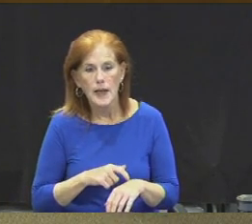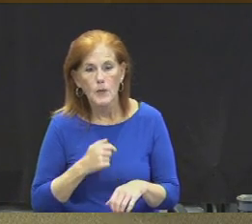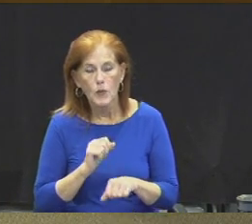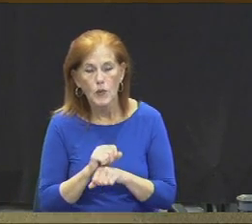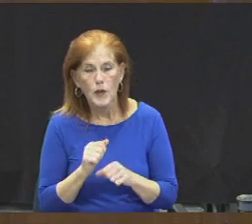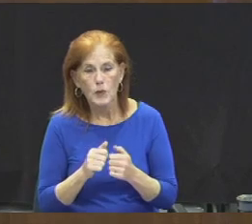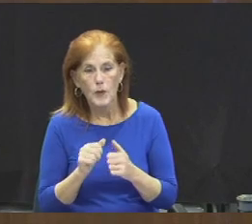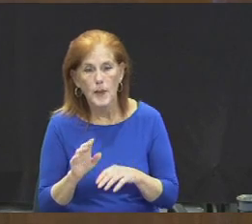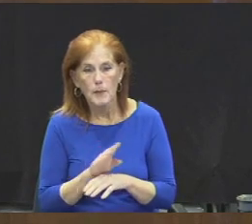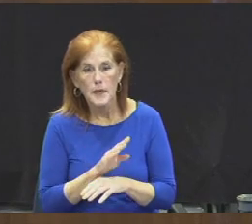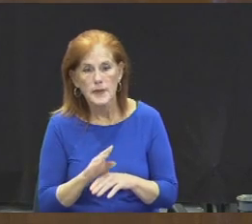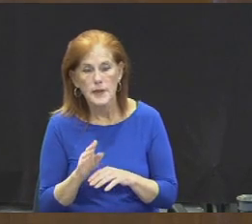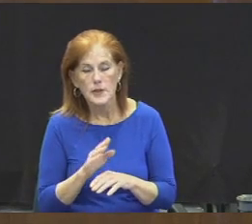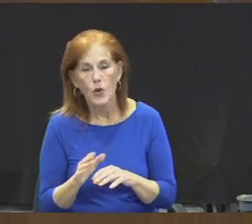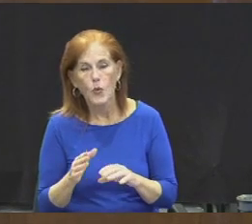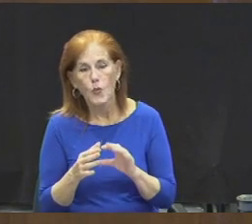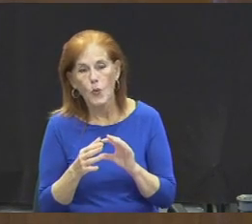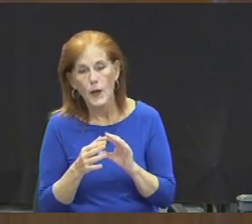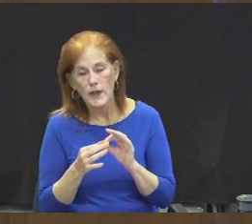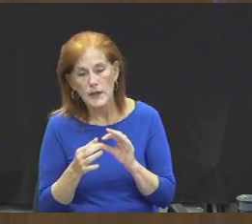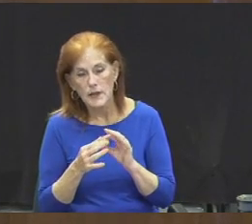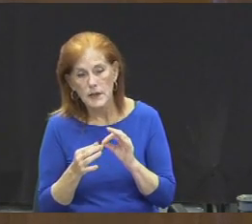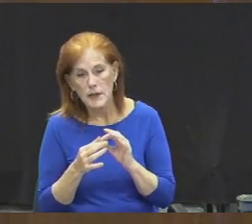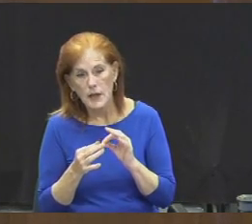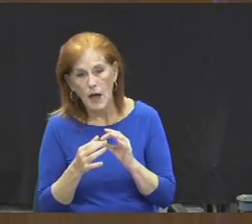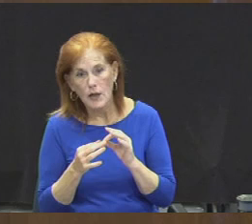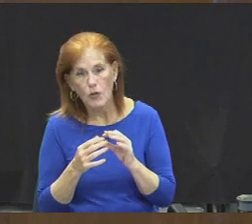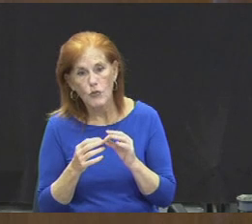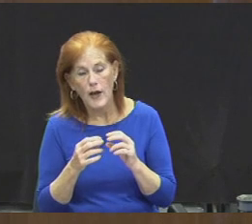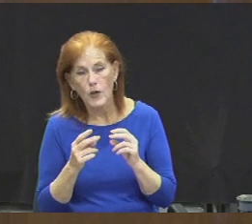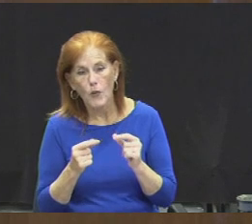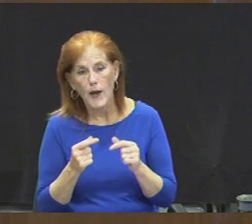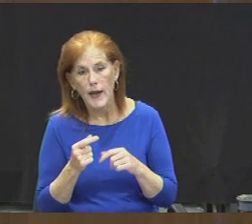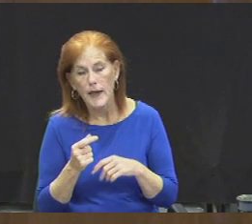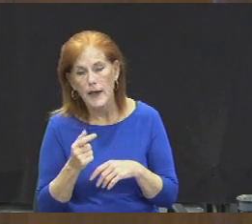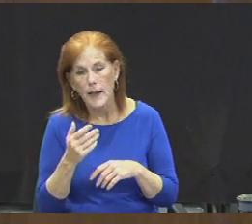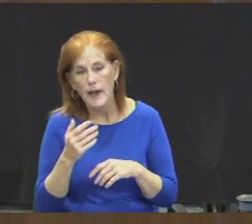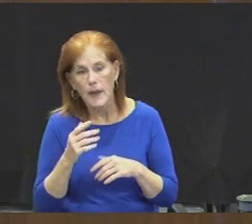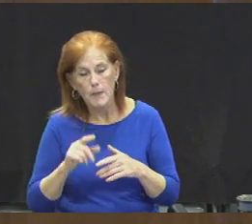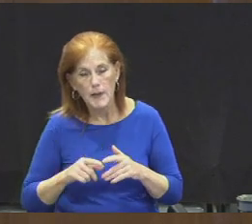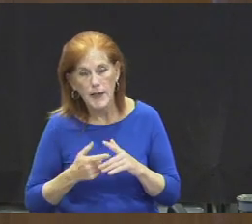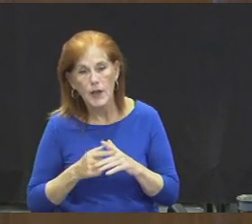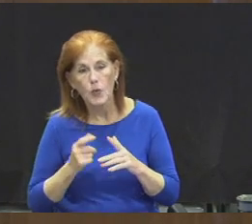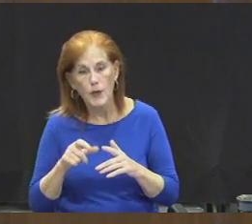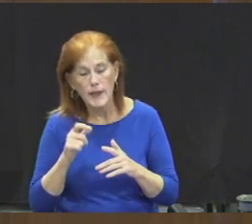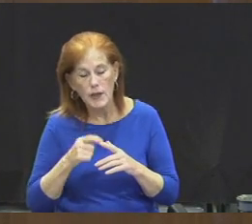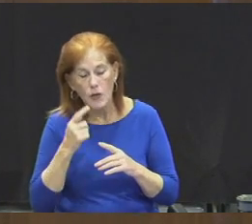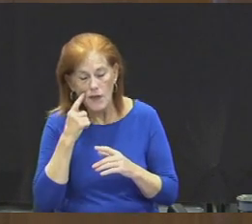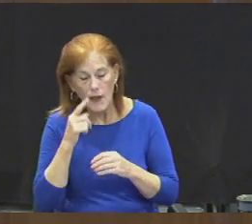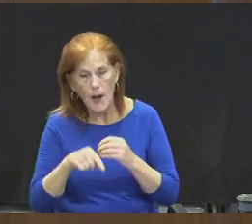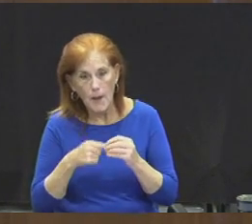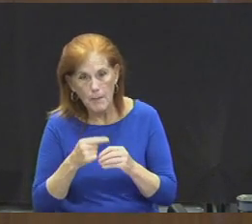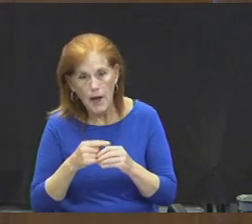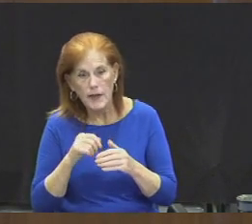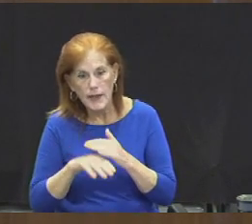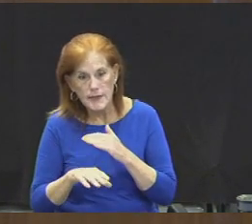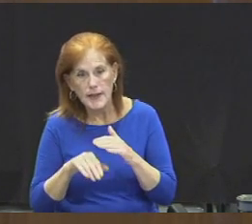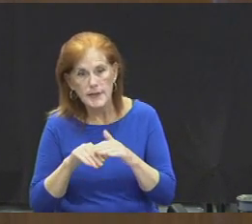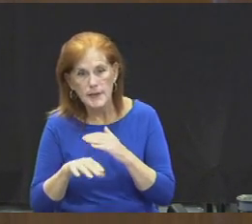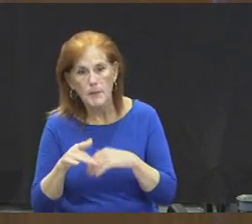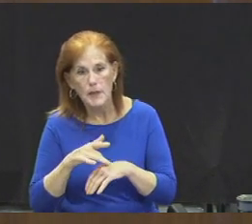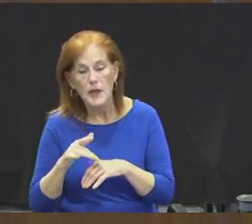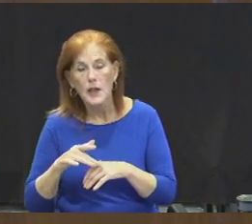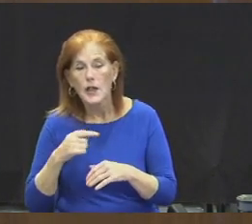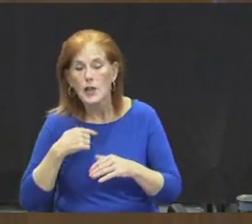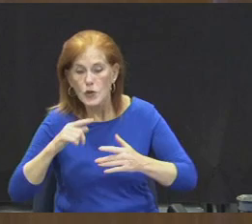with a business, we talk about them up front that we need to look at accessibility, because once you start getting into a